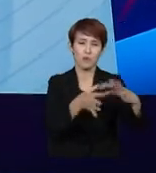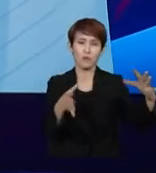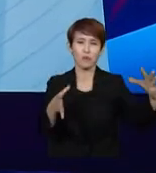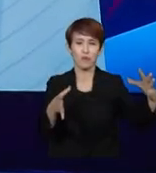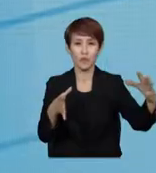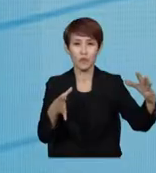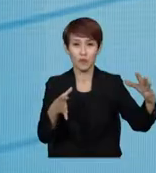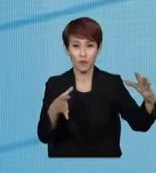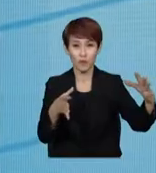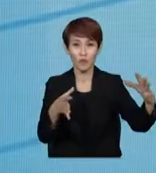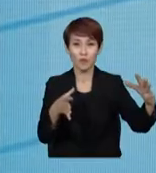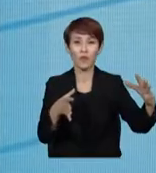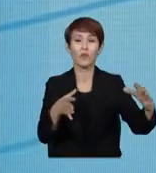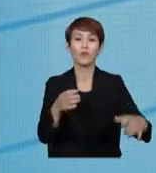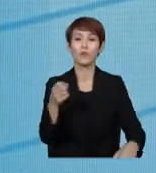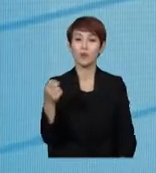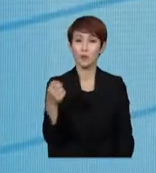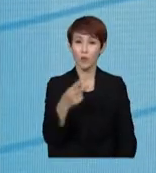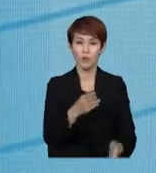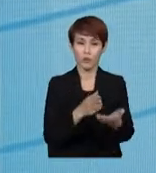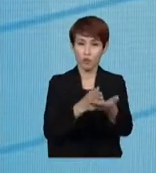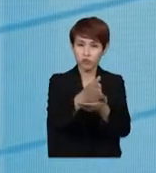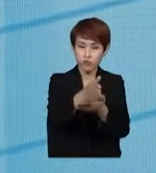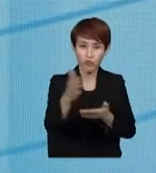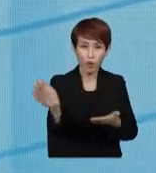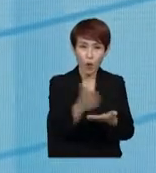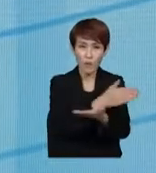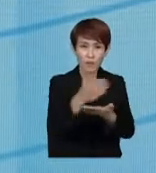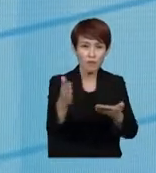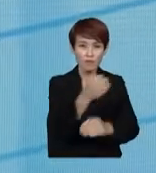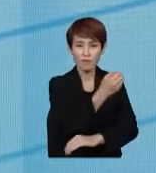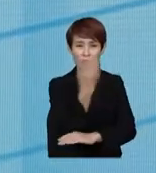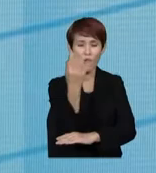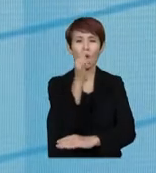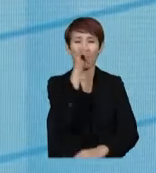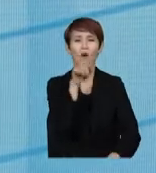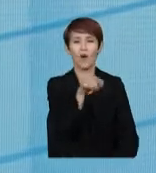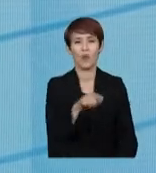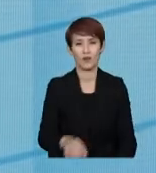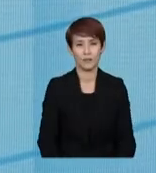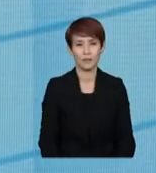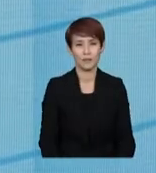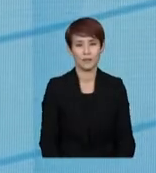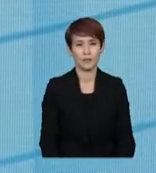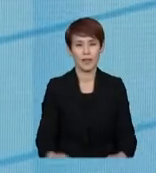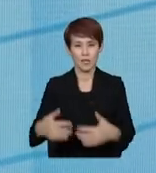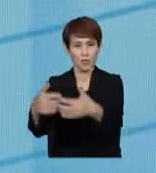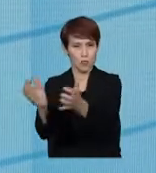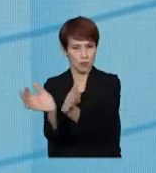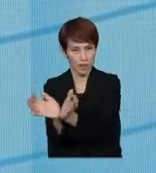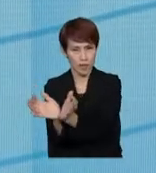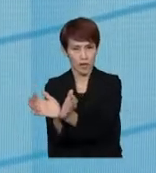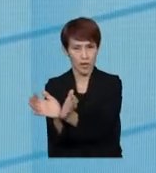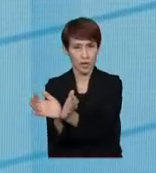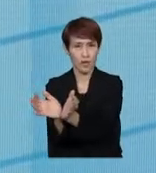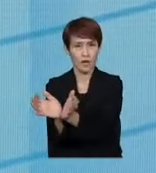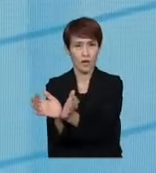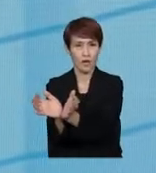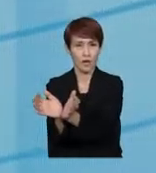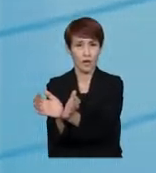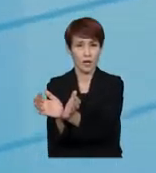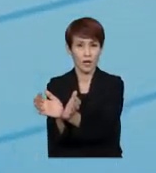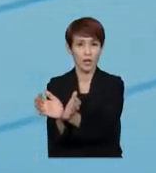very professional. These two institutions are at the heart of the critical infrastructure of